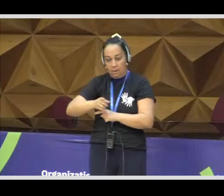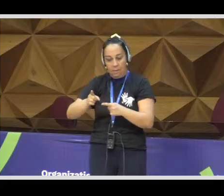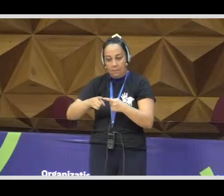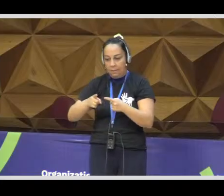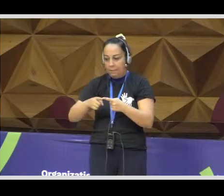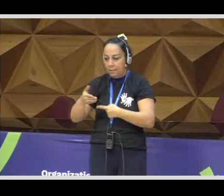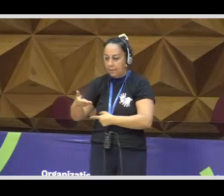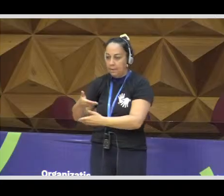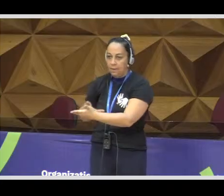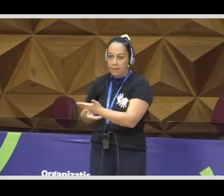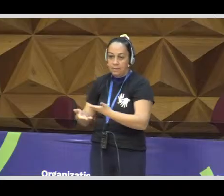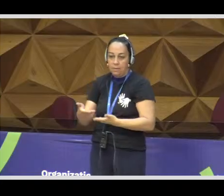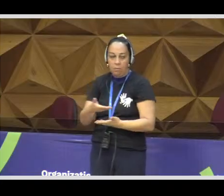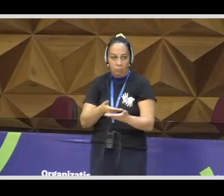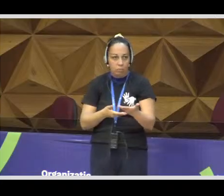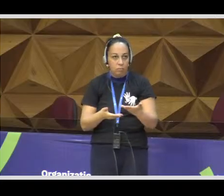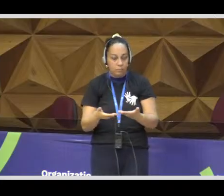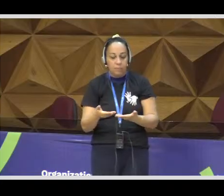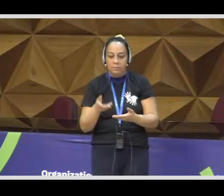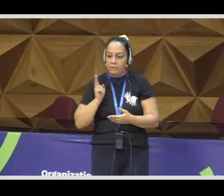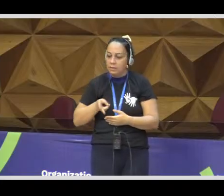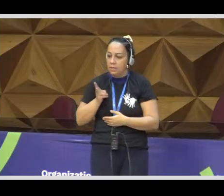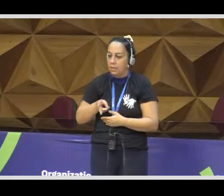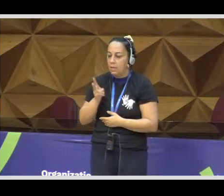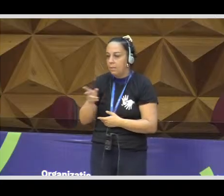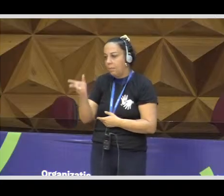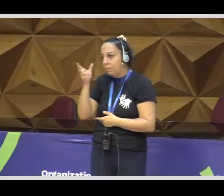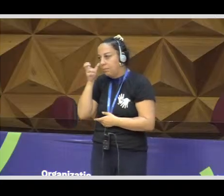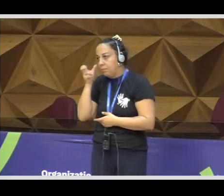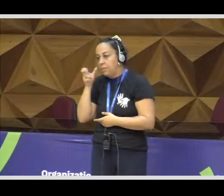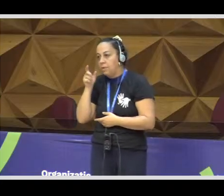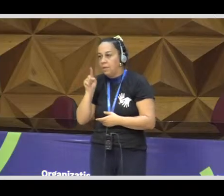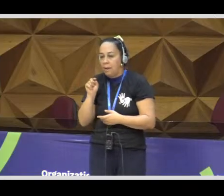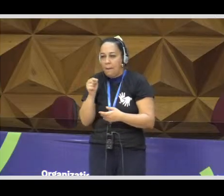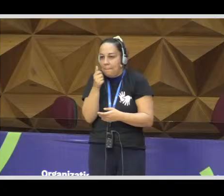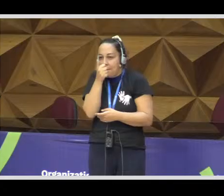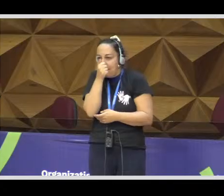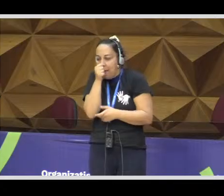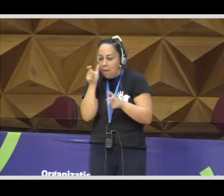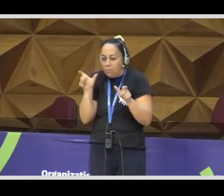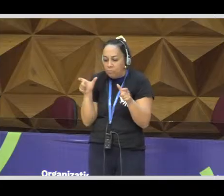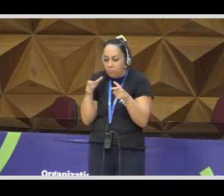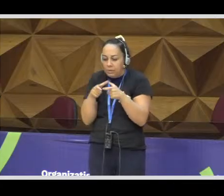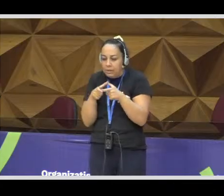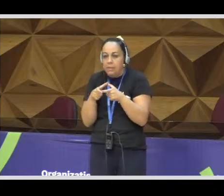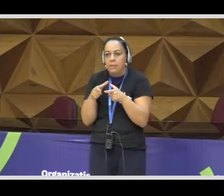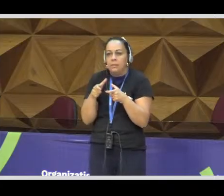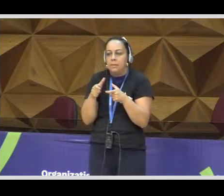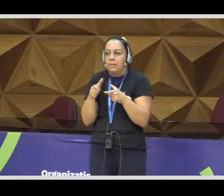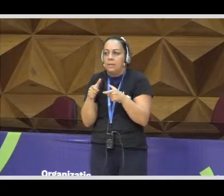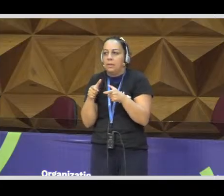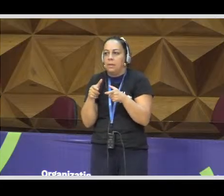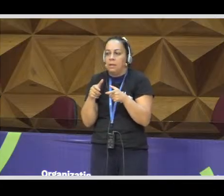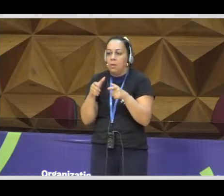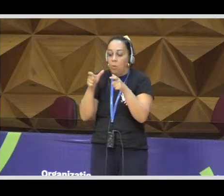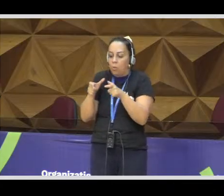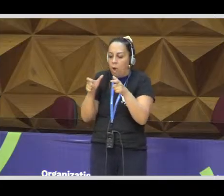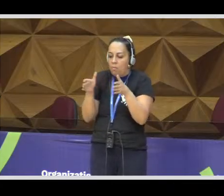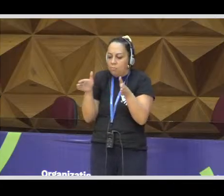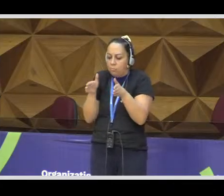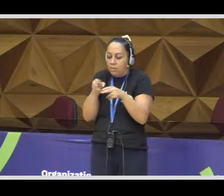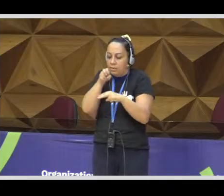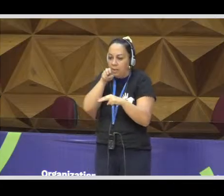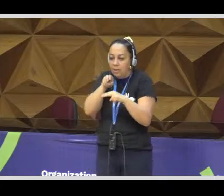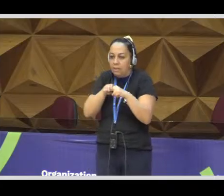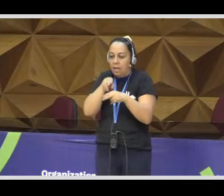have is that you're going to be in a small space. Whatever type of transport you're on, you've got a seat and you don't have a lot